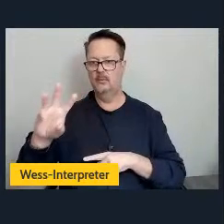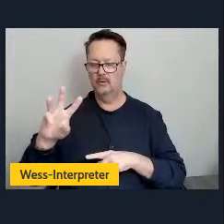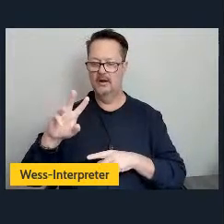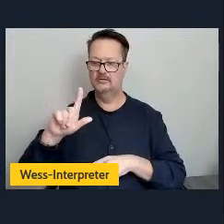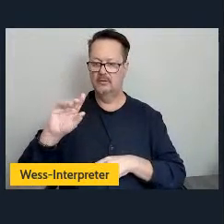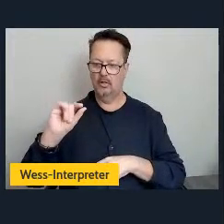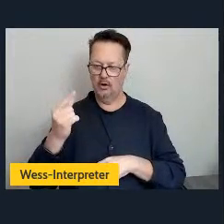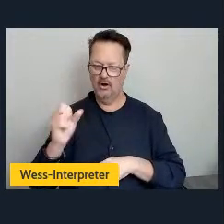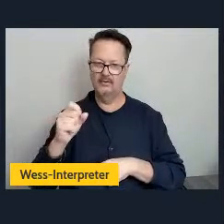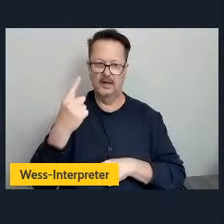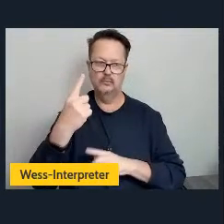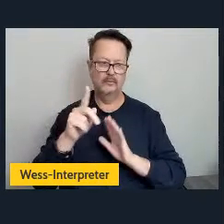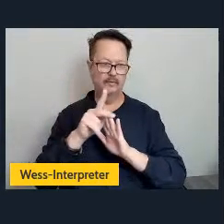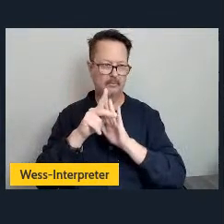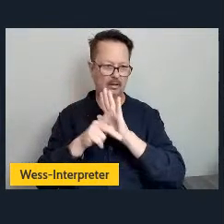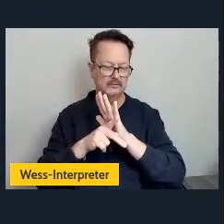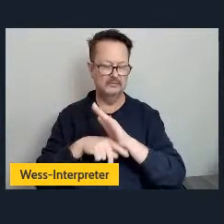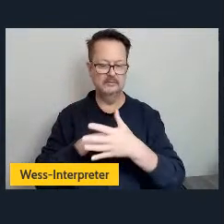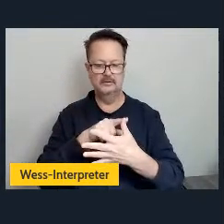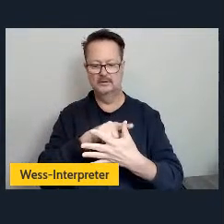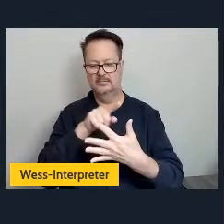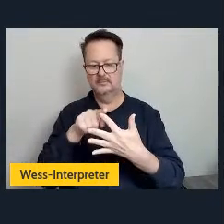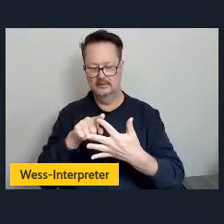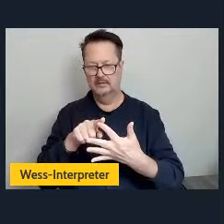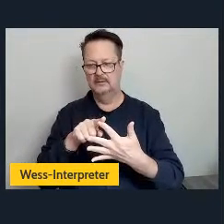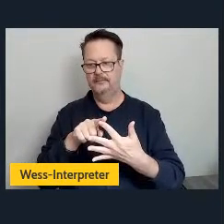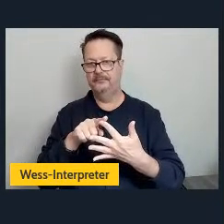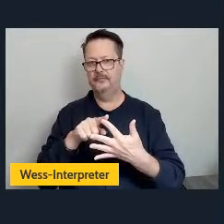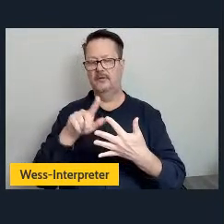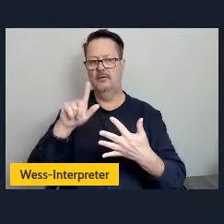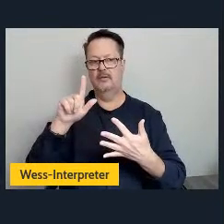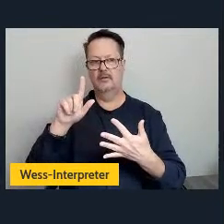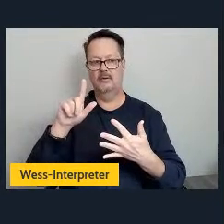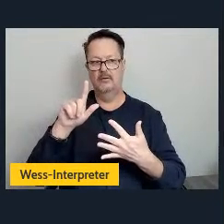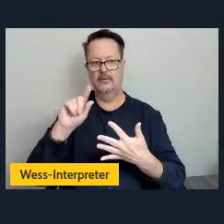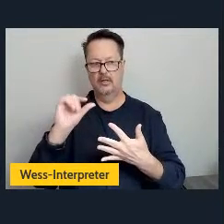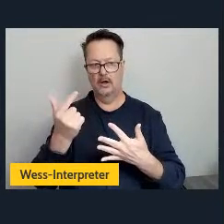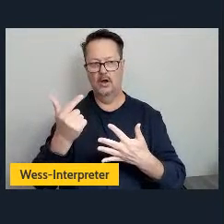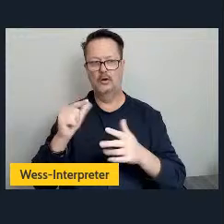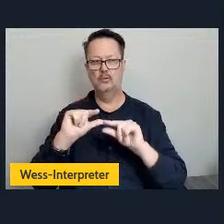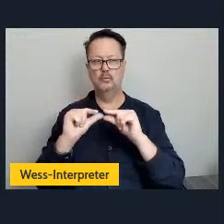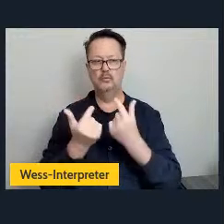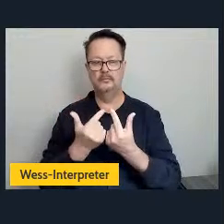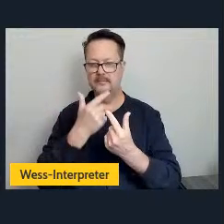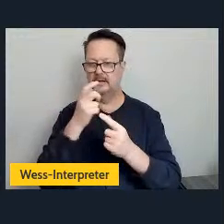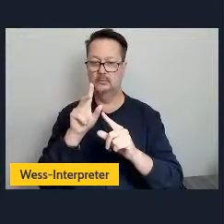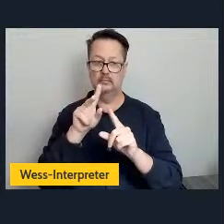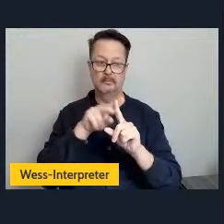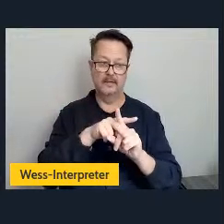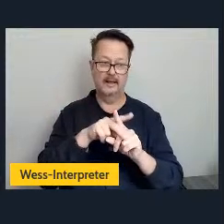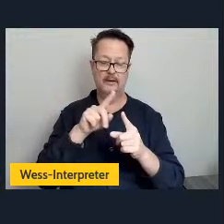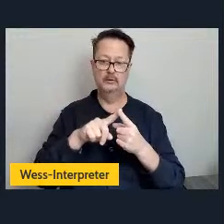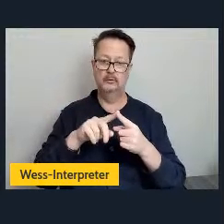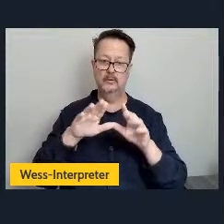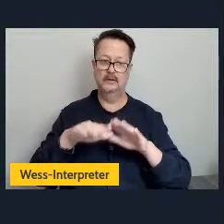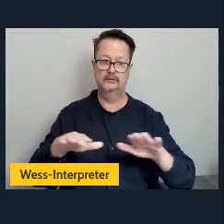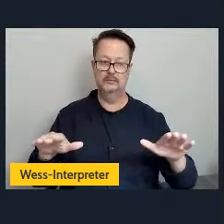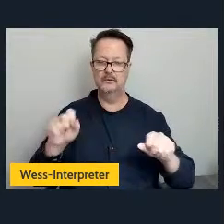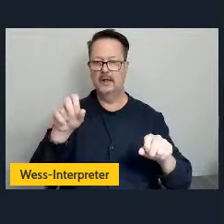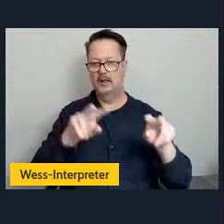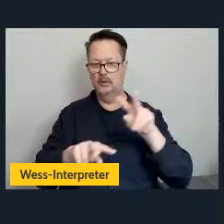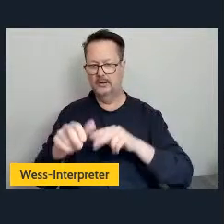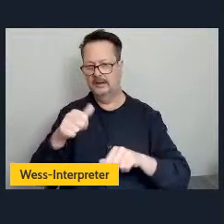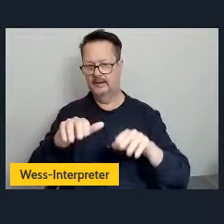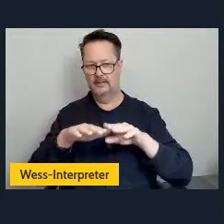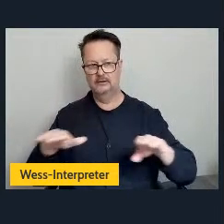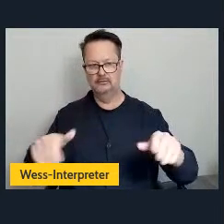is one of those policies, as well as the log group on here. So since we're applying this to the children, we can look at any of the children